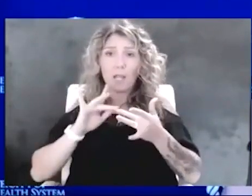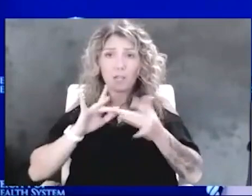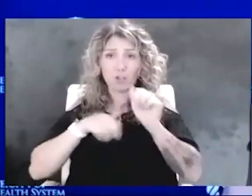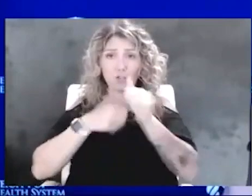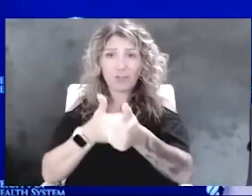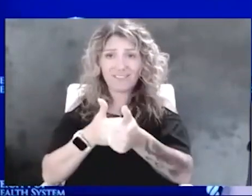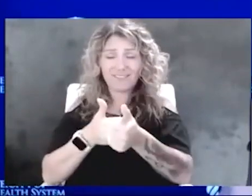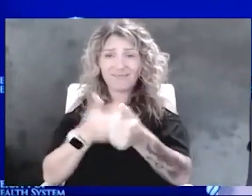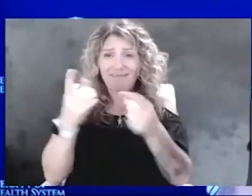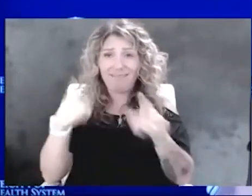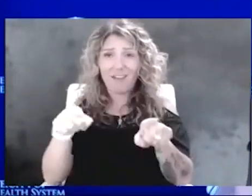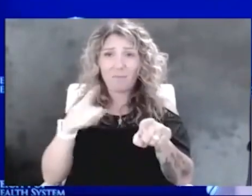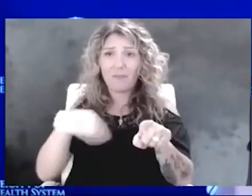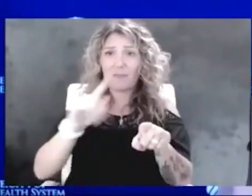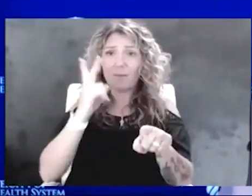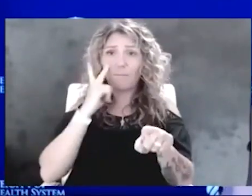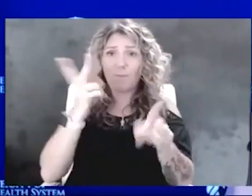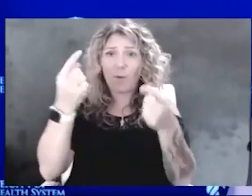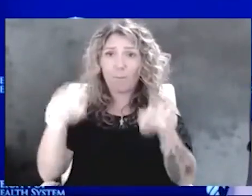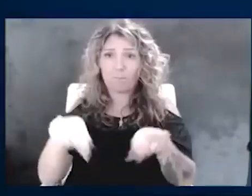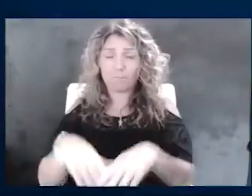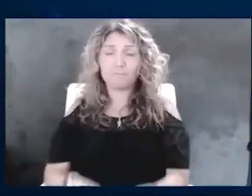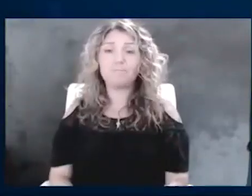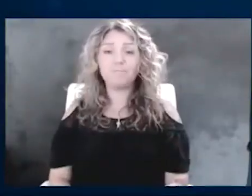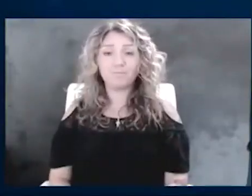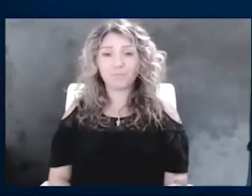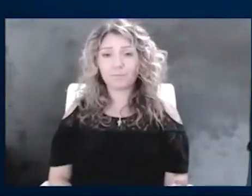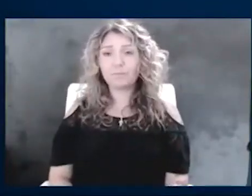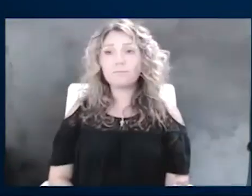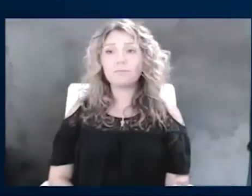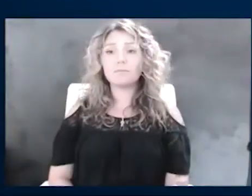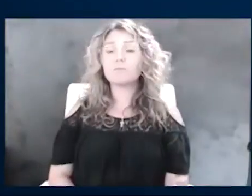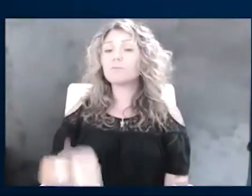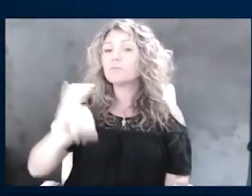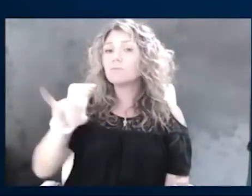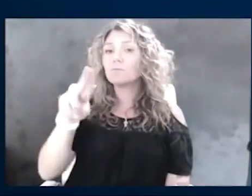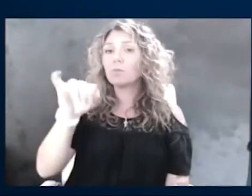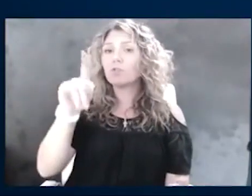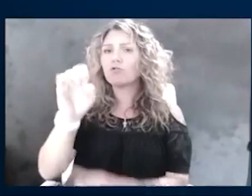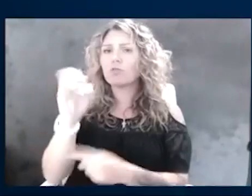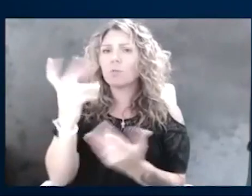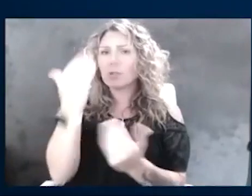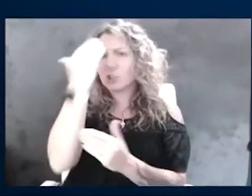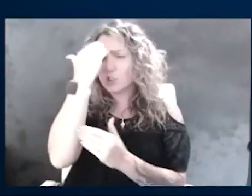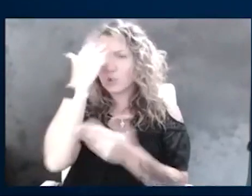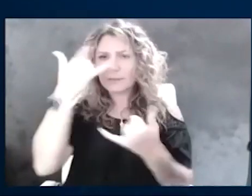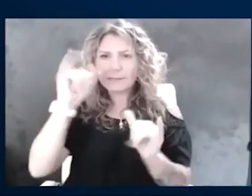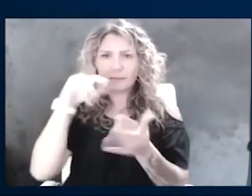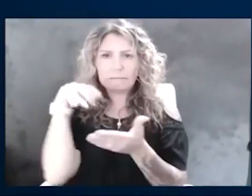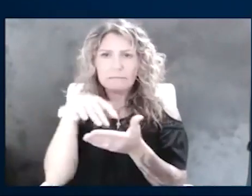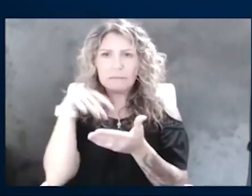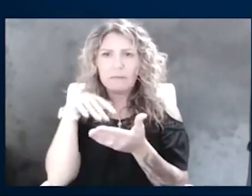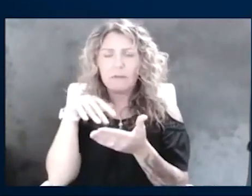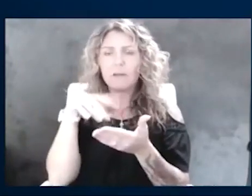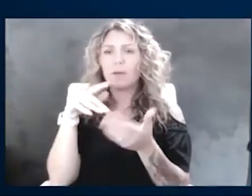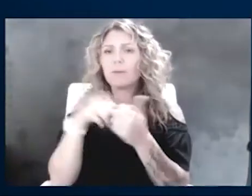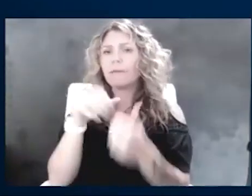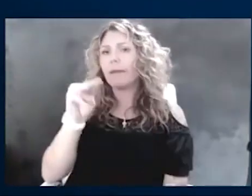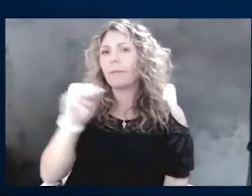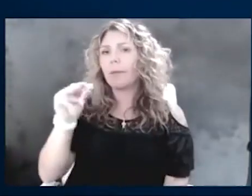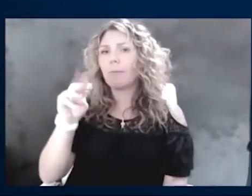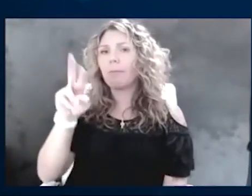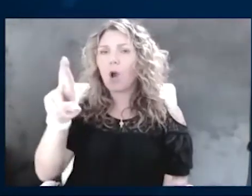they saw this happen. Julie wants to know, are they still doing the studies on the MMR shot and Tdap